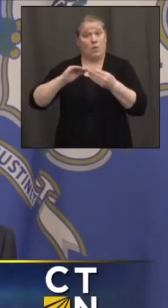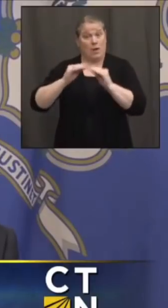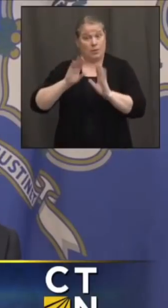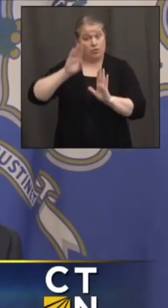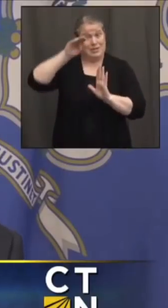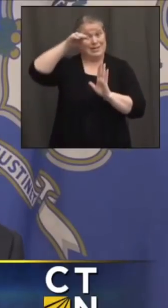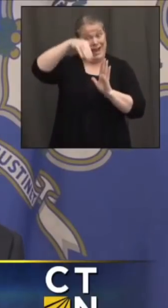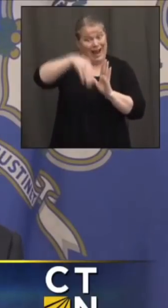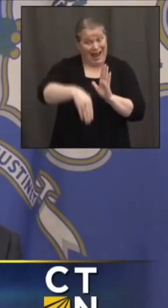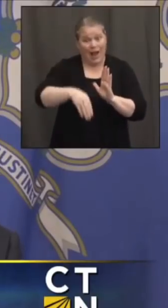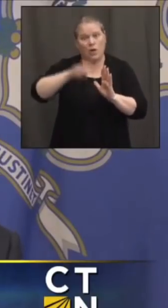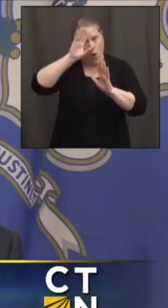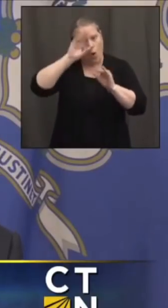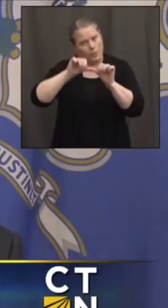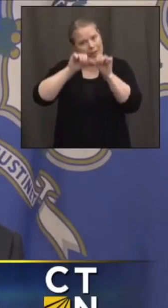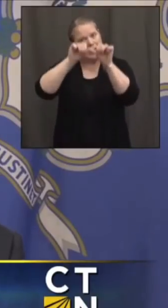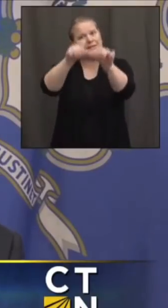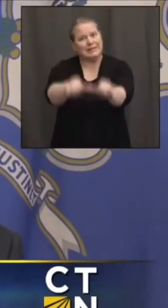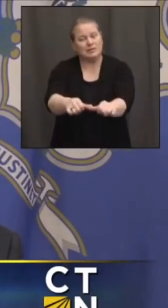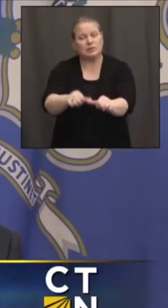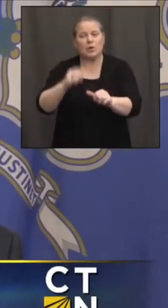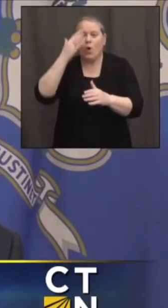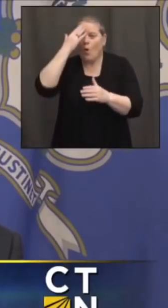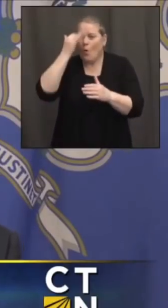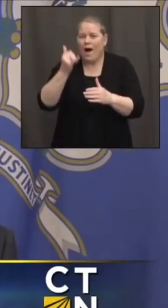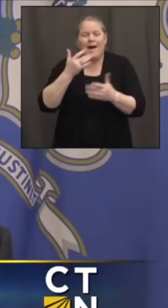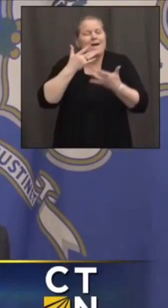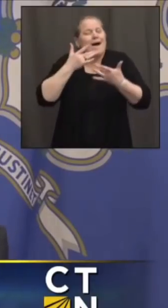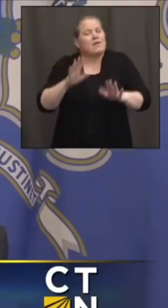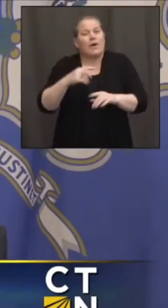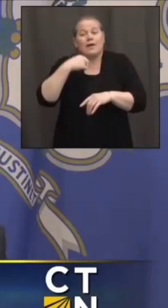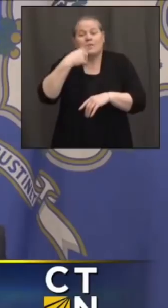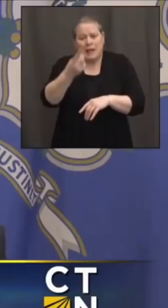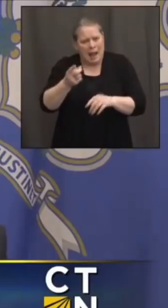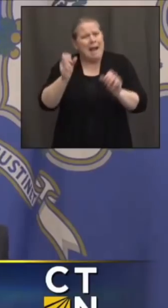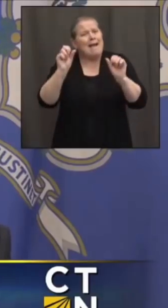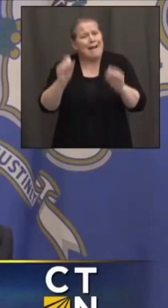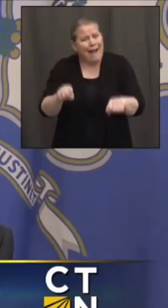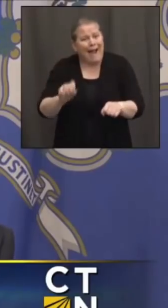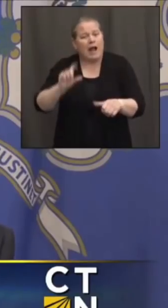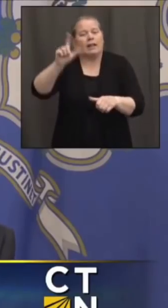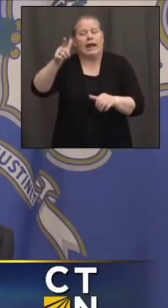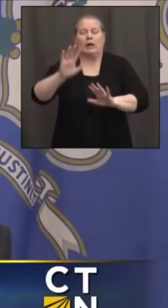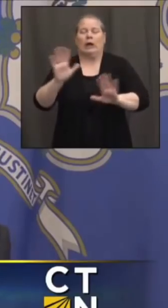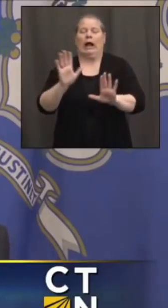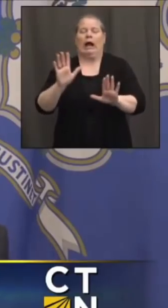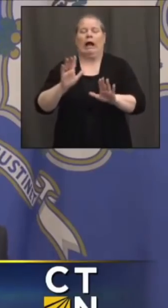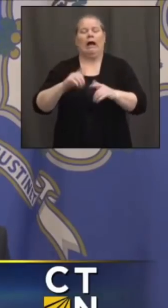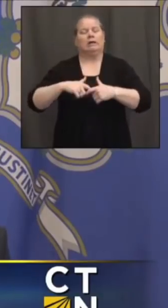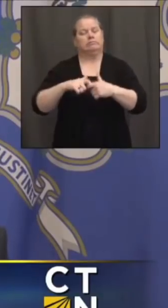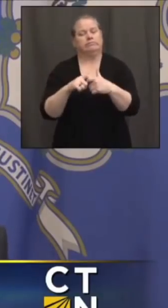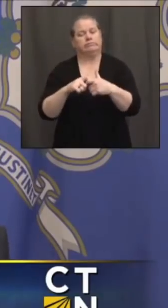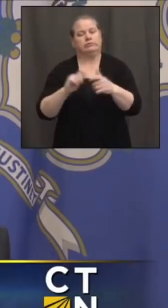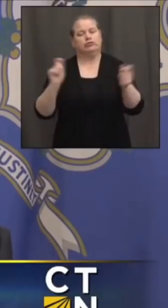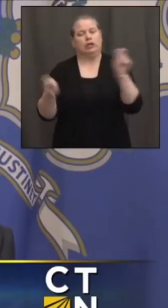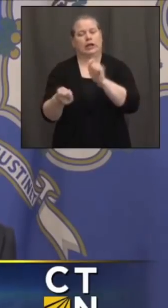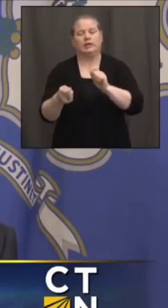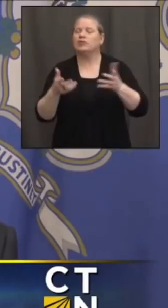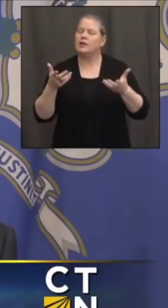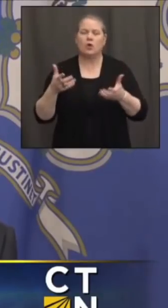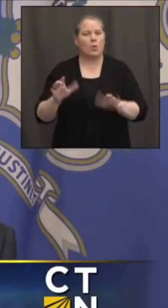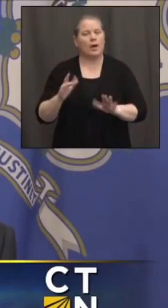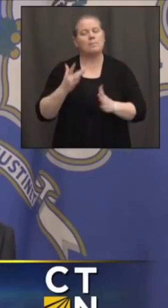good. There's nothing worse than giving you a false start saying your son or daughter can get married and then we have to change